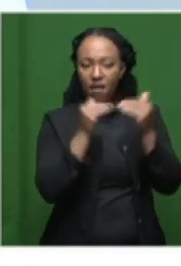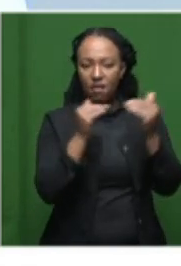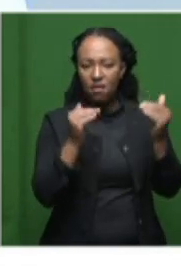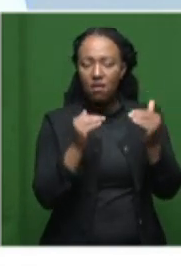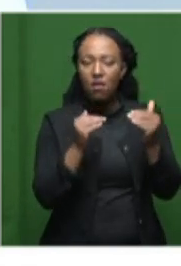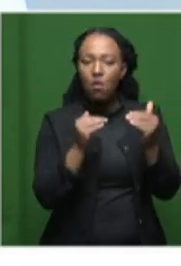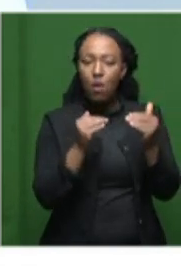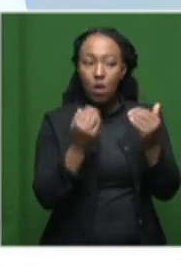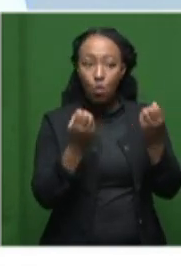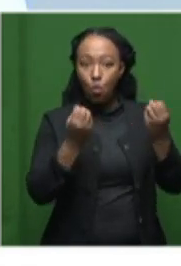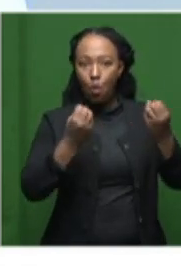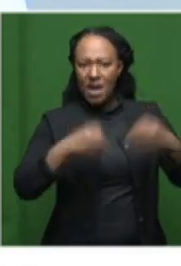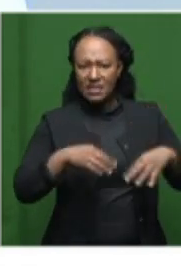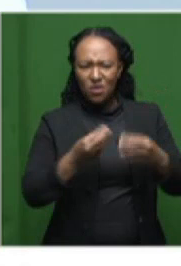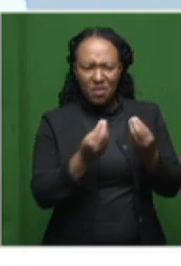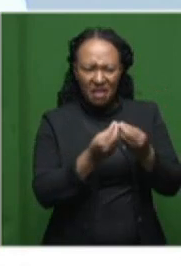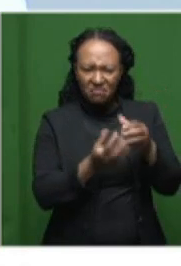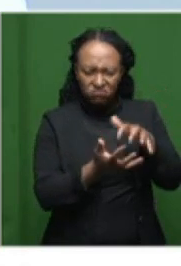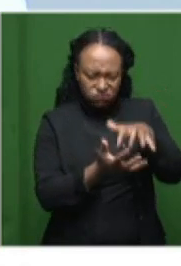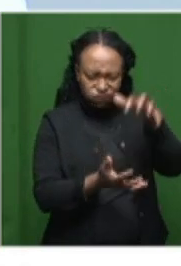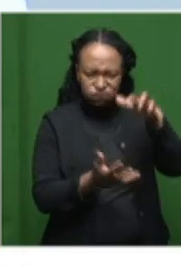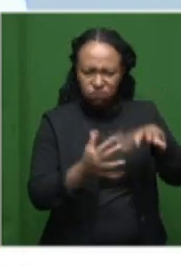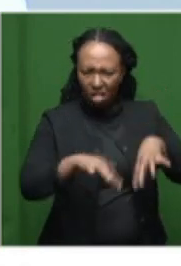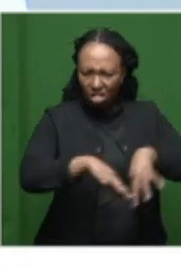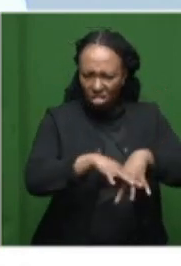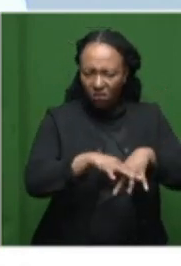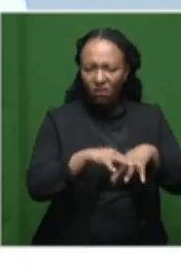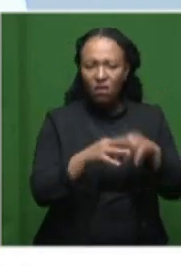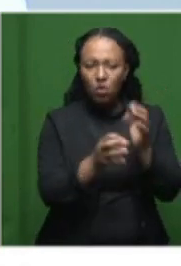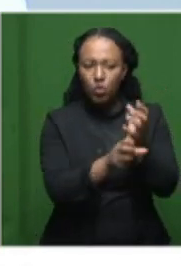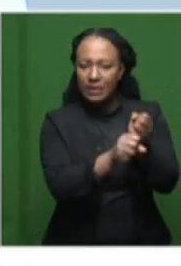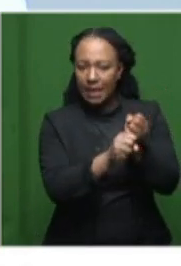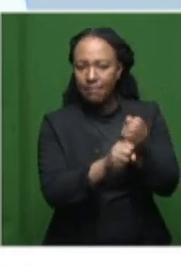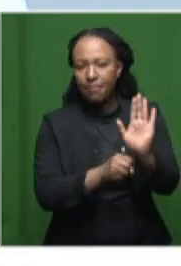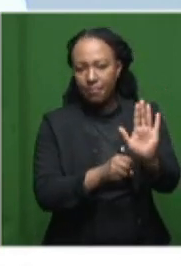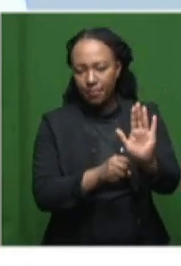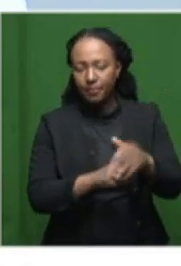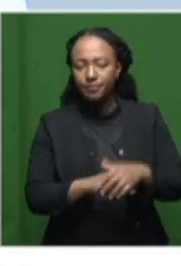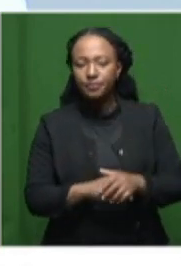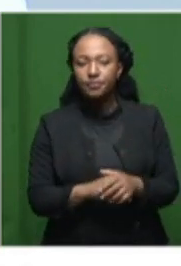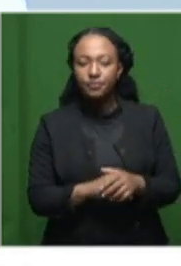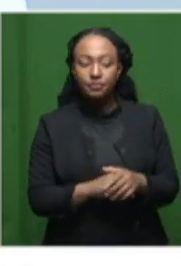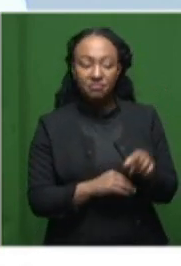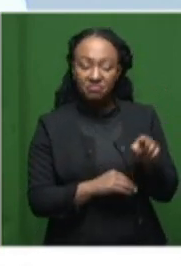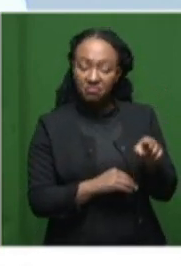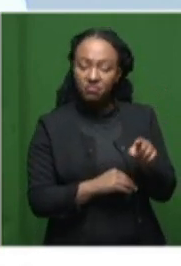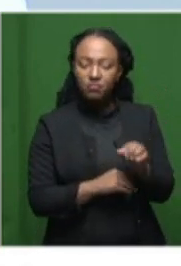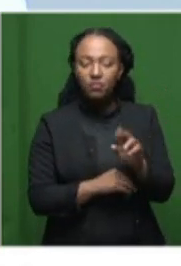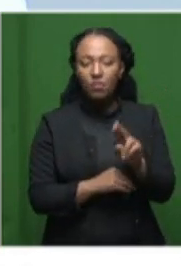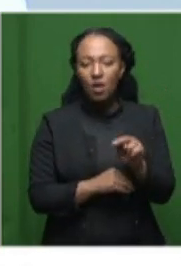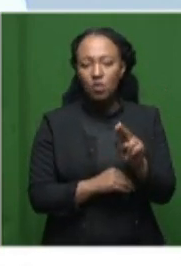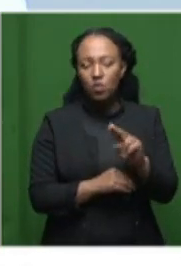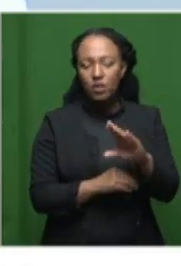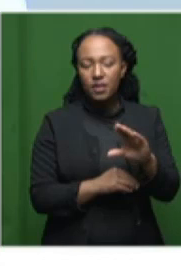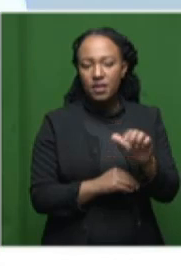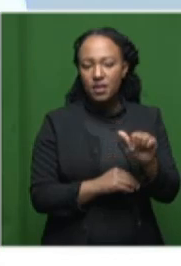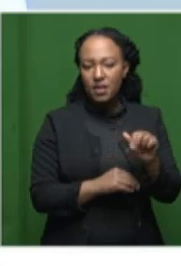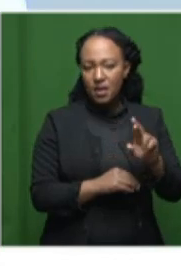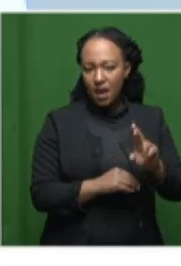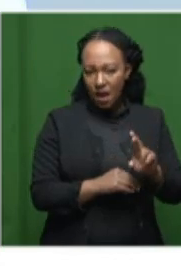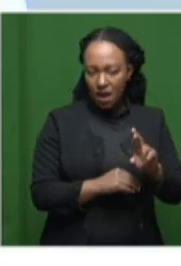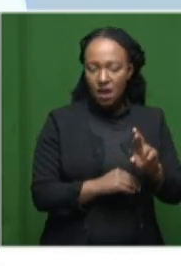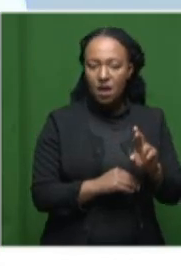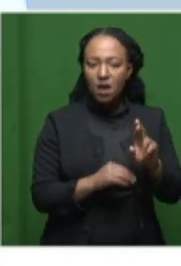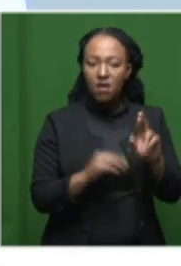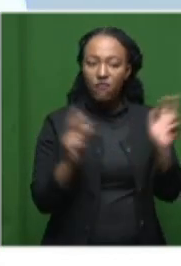site. One of the key issues that nuclear becomes much more an integral part of the energy